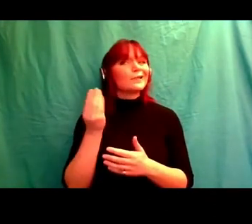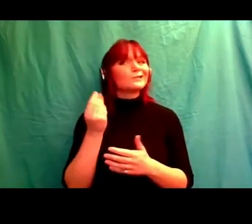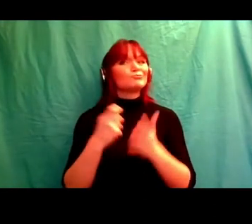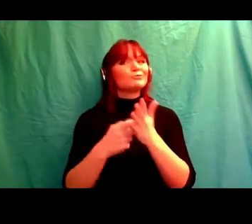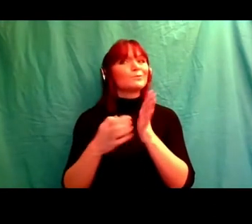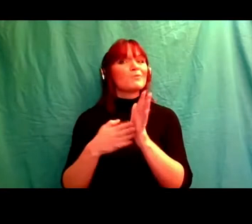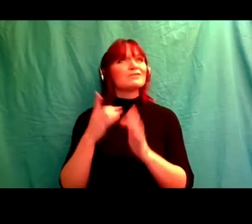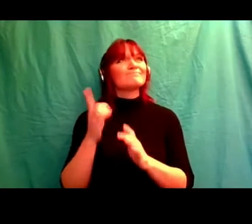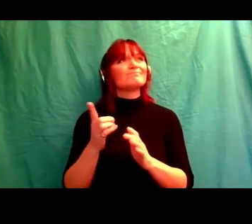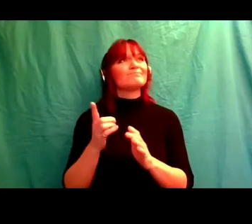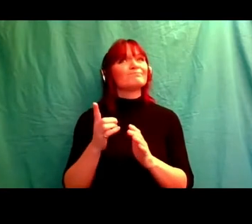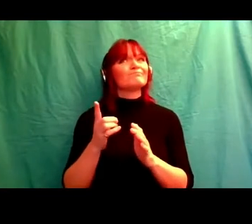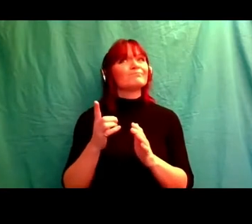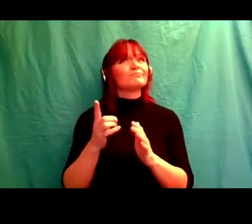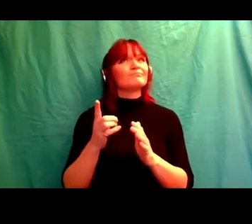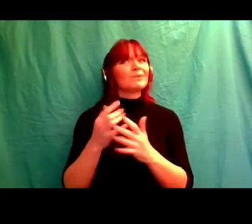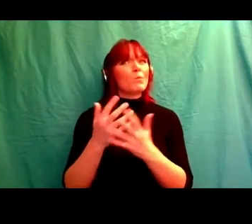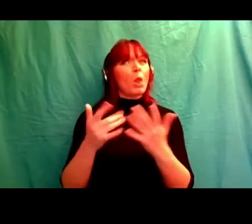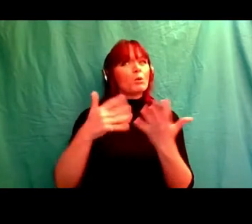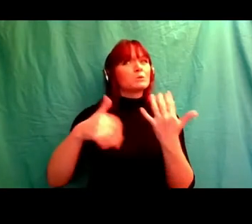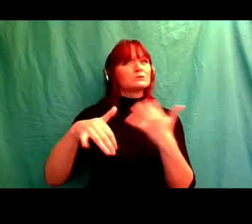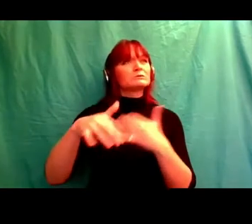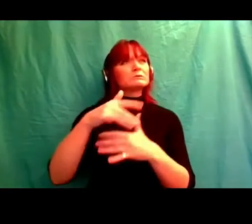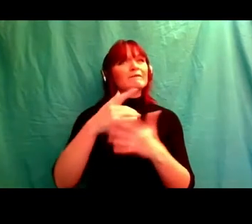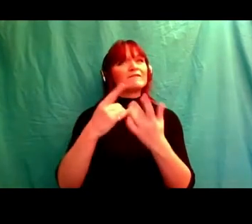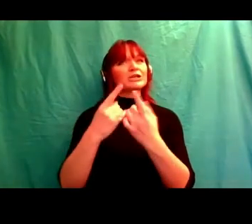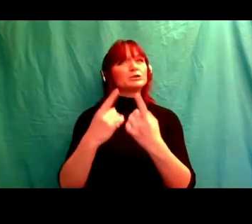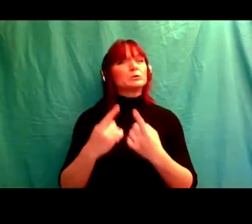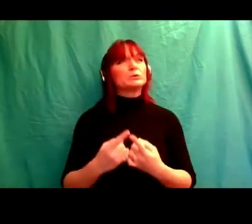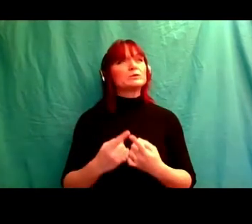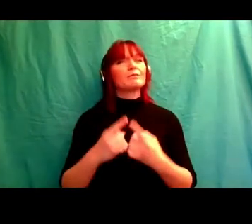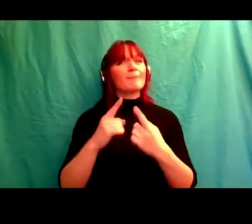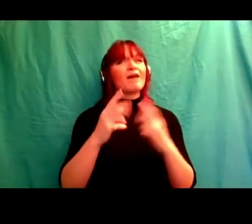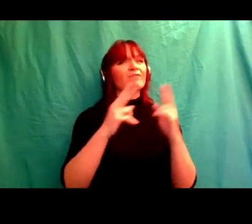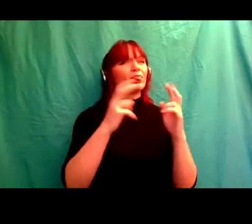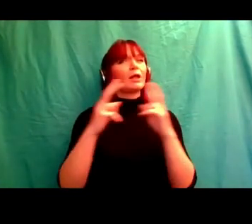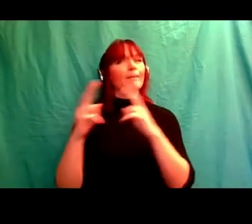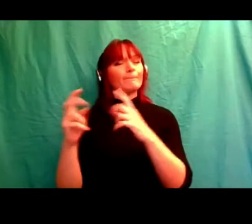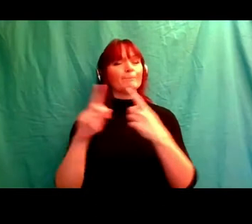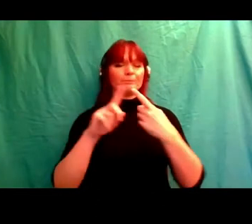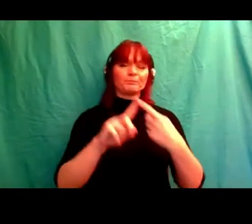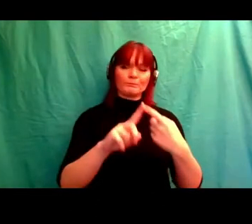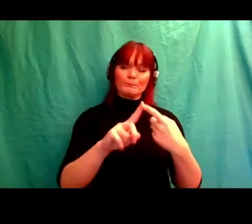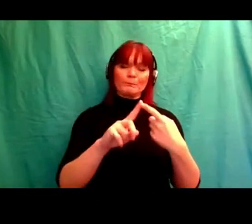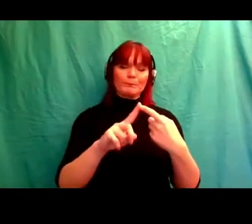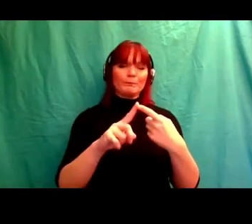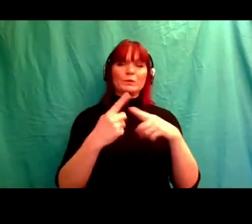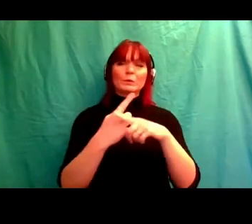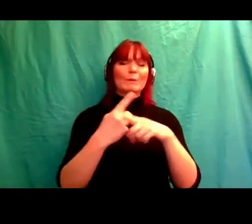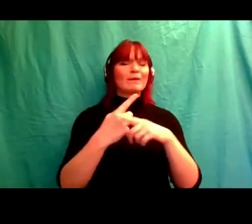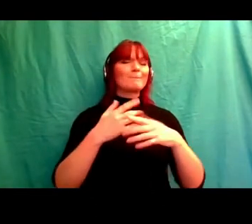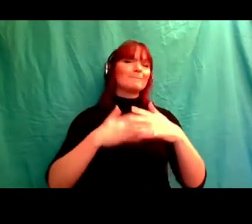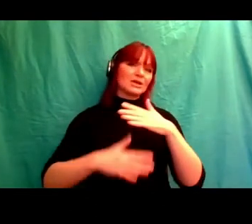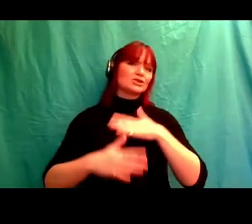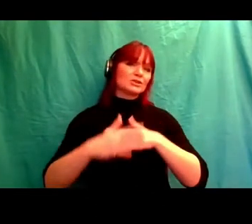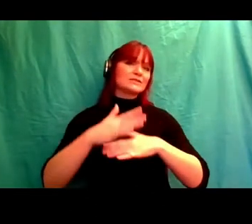stood out, but two more thematic things stood out. The first was Richard talked a lot about the need for patience, that